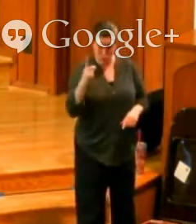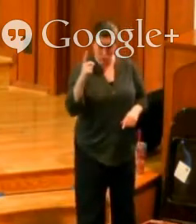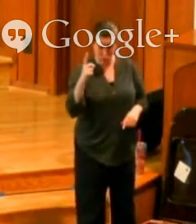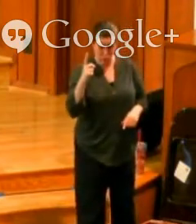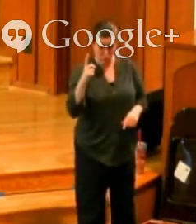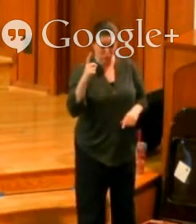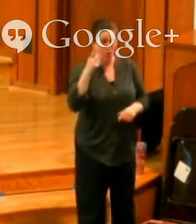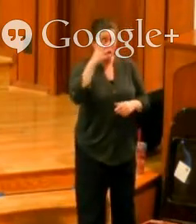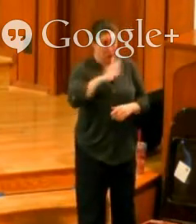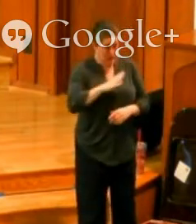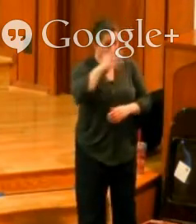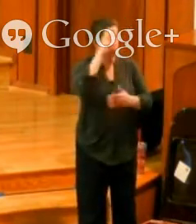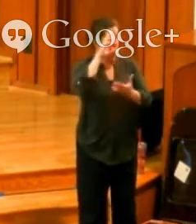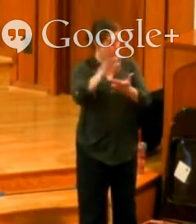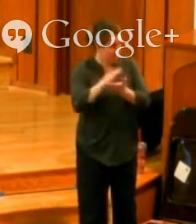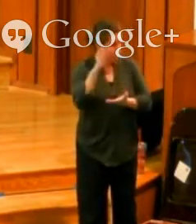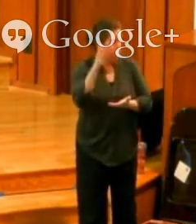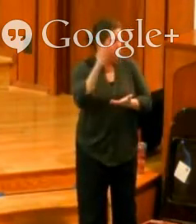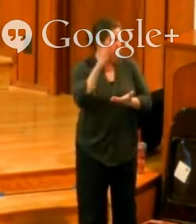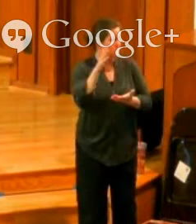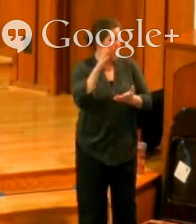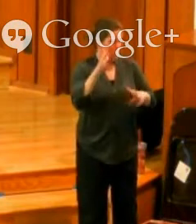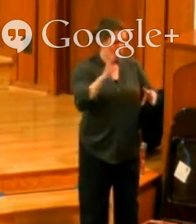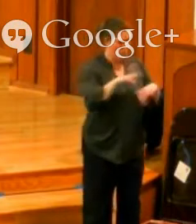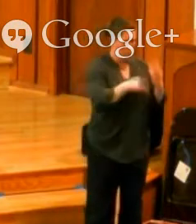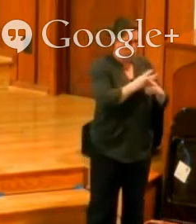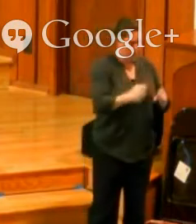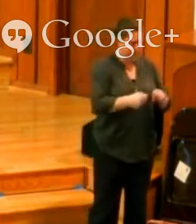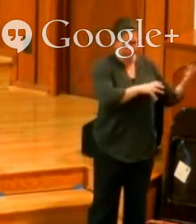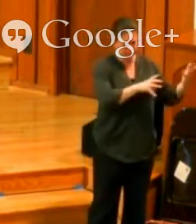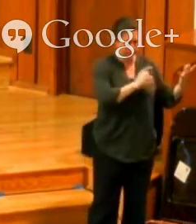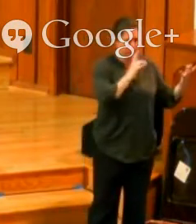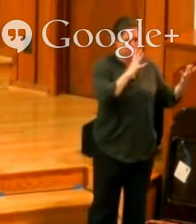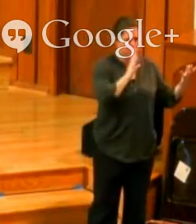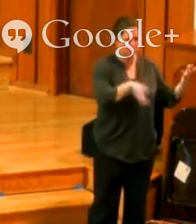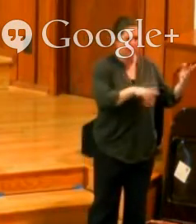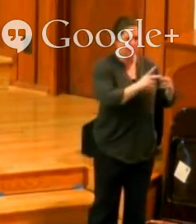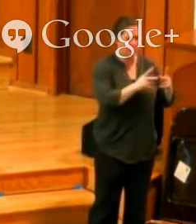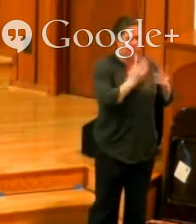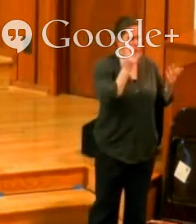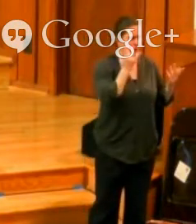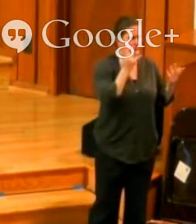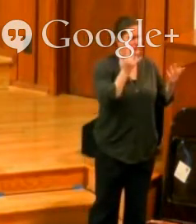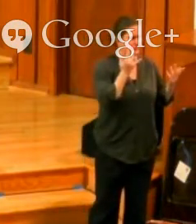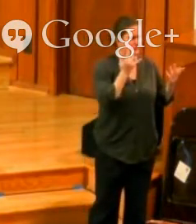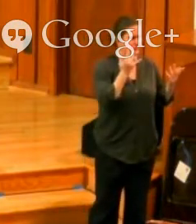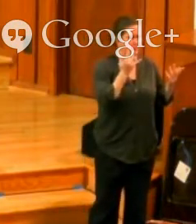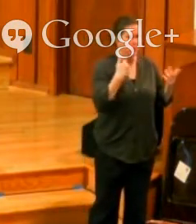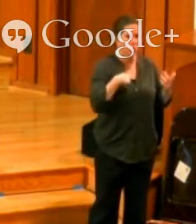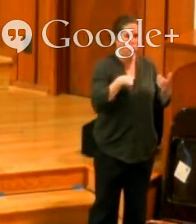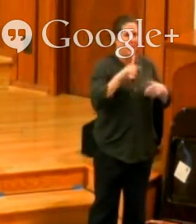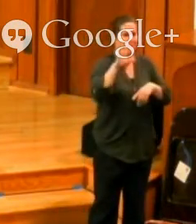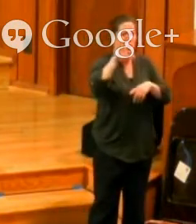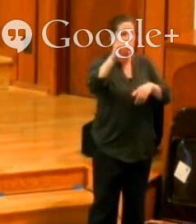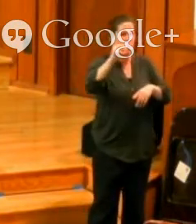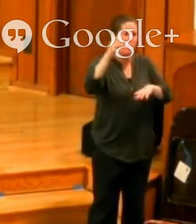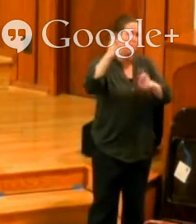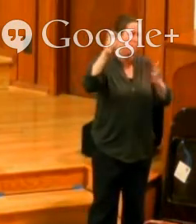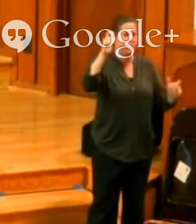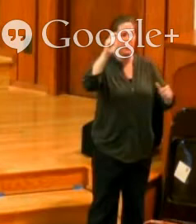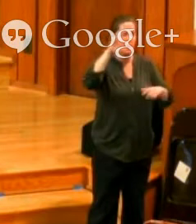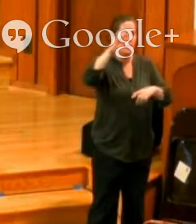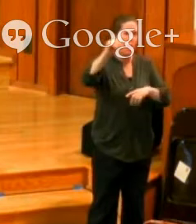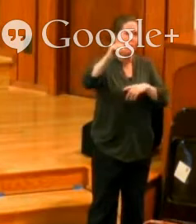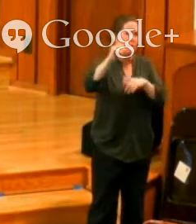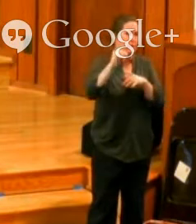that you believe in, then why is the world such a terrible place? We're going to discuss that tonight. We have corporate greed in today's society.